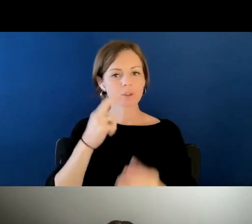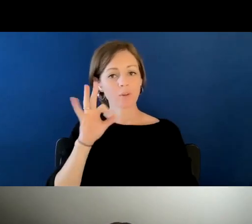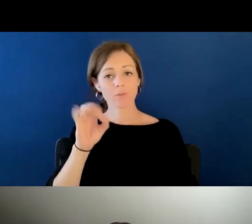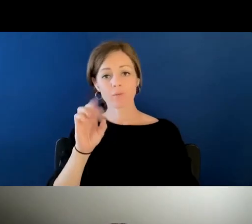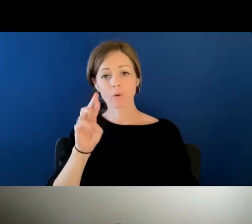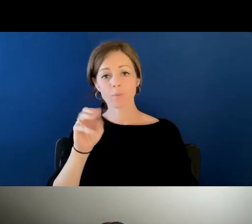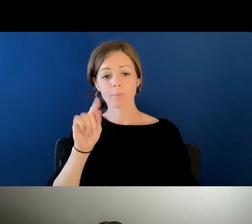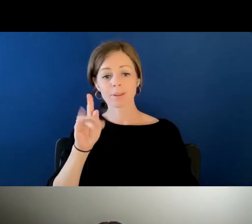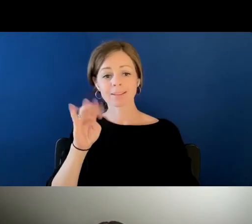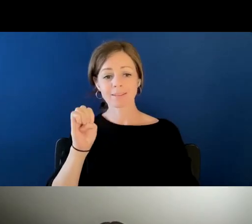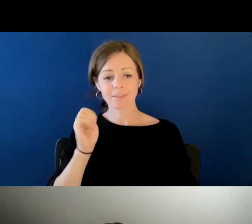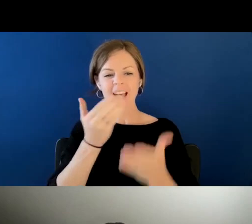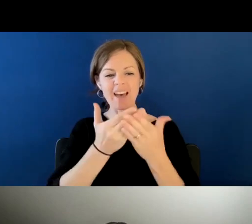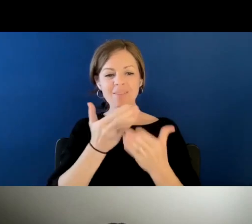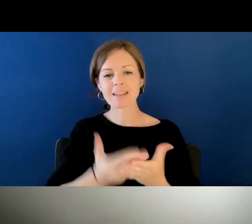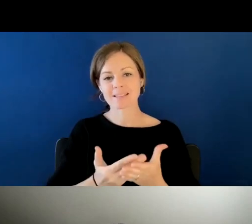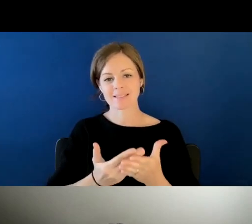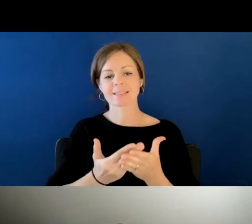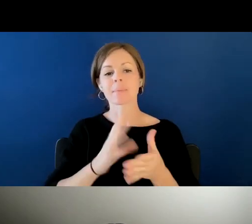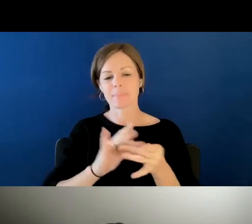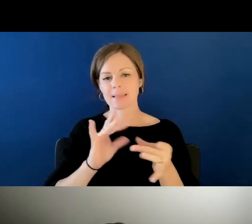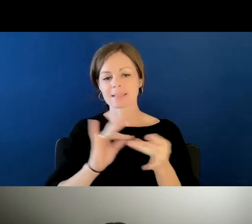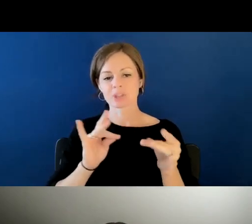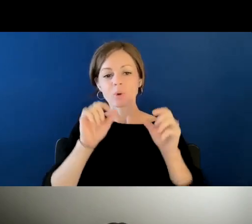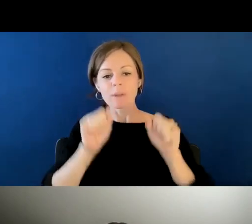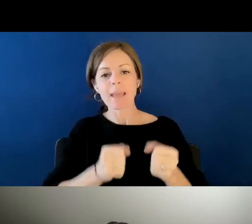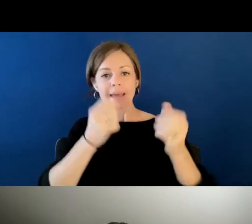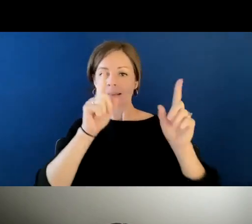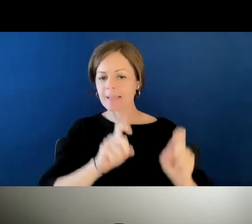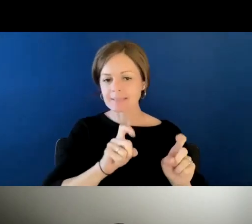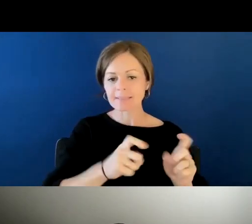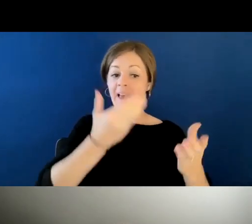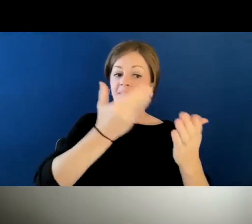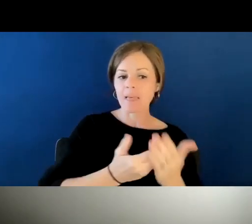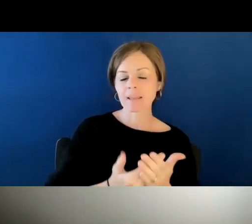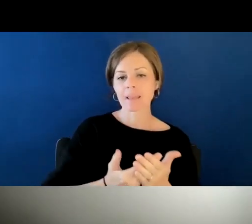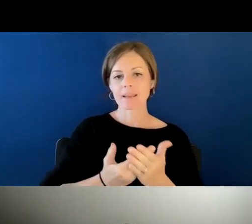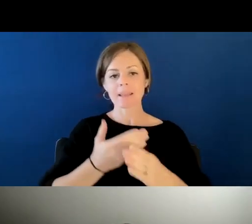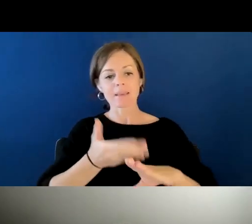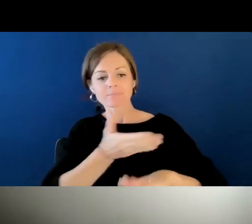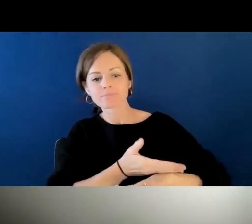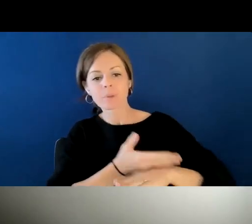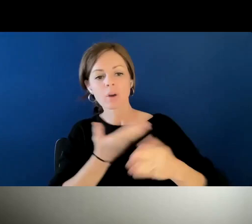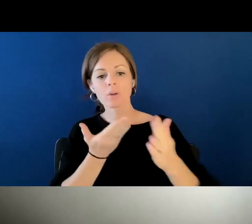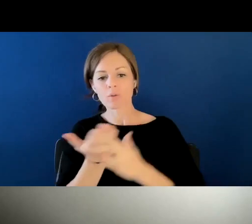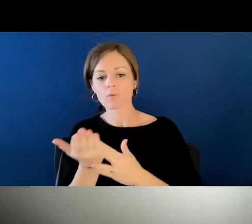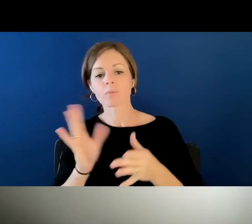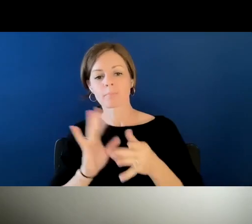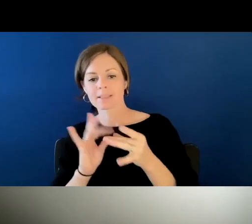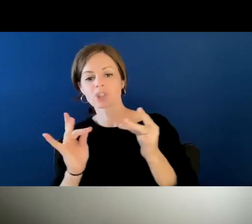message frames that can be tested, validated, and enhanced through additional message testing and research. And message frames